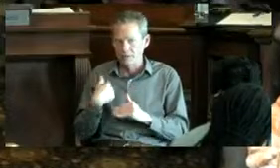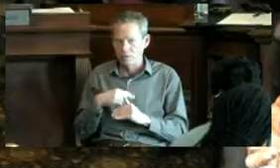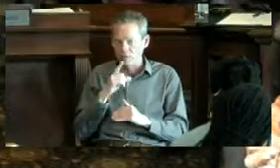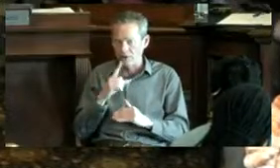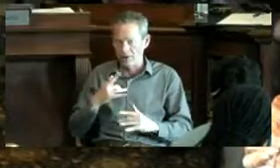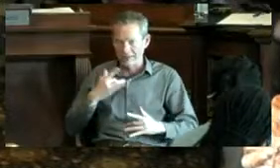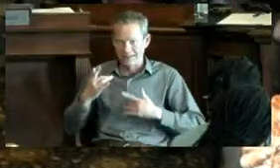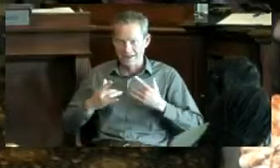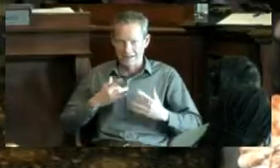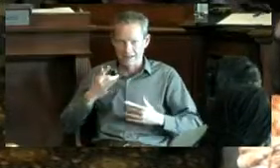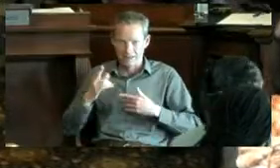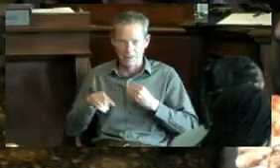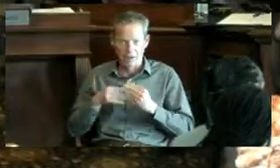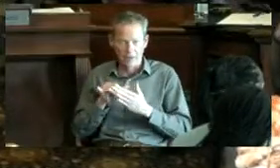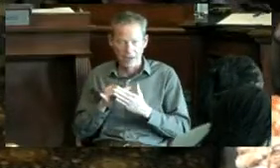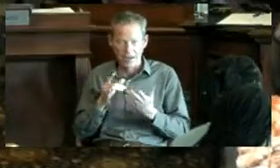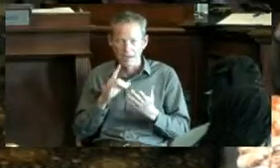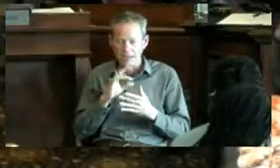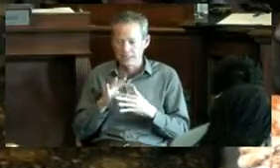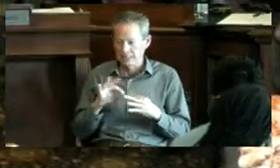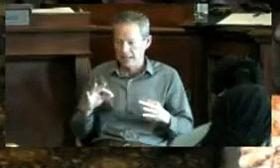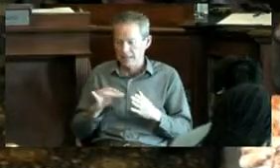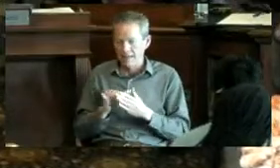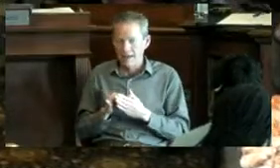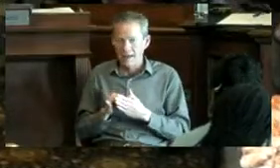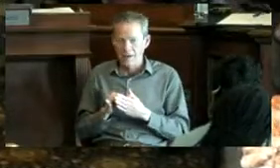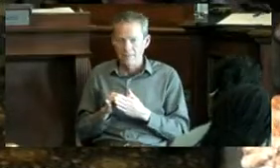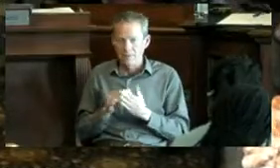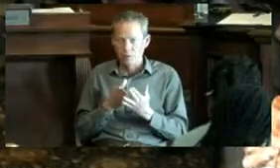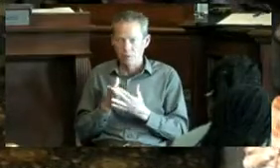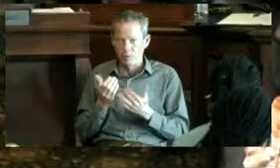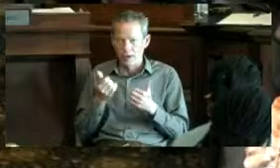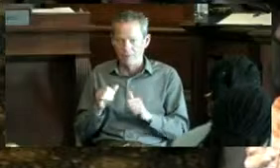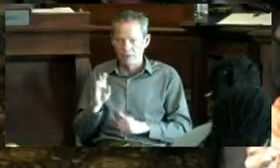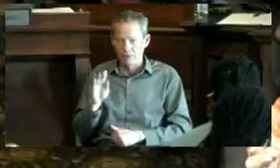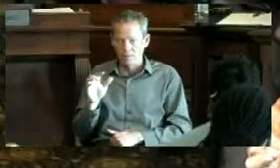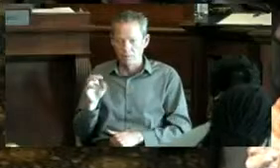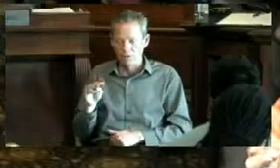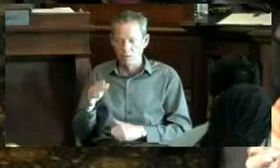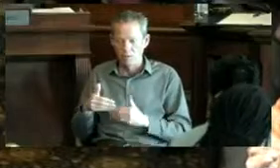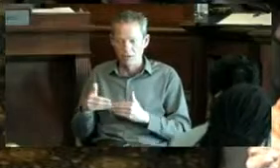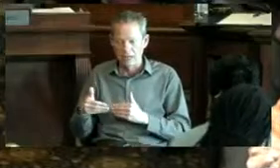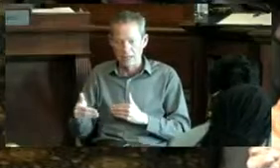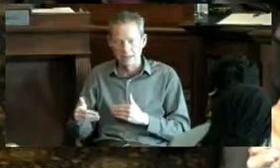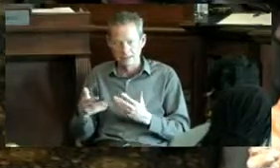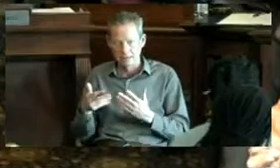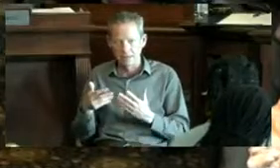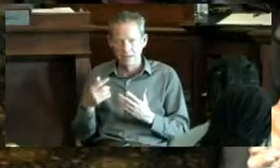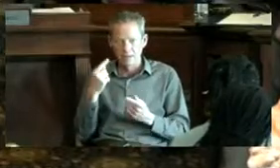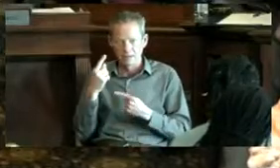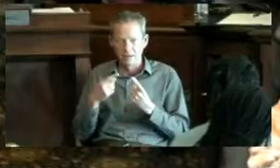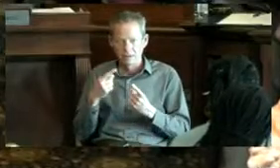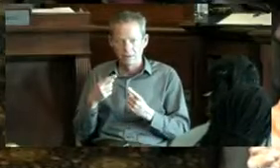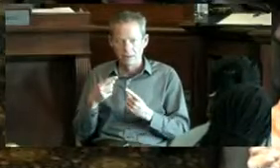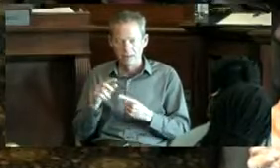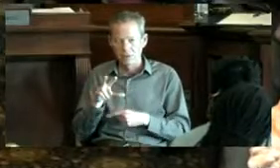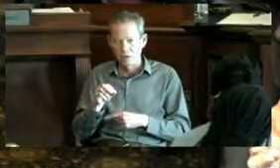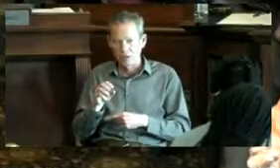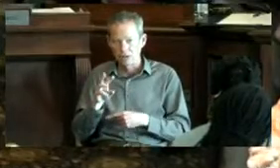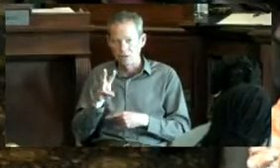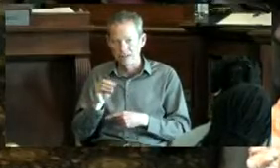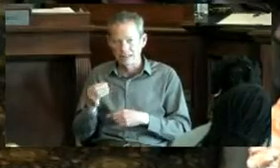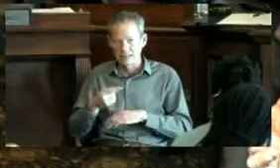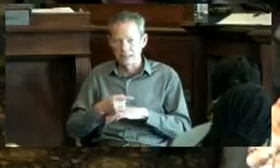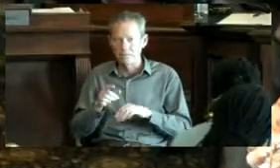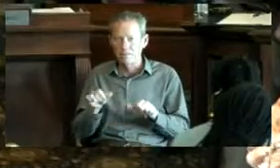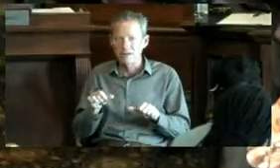extremely excited about that, to state that, you know, through the efforts of Bloom over the next, we're thinking within the next 30 to 60 days,